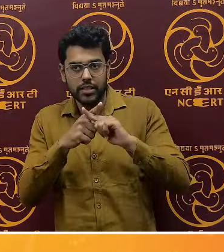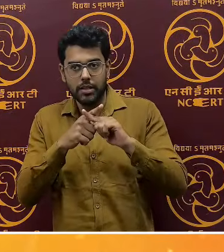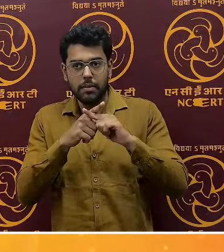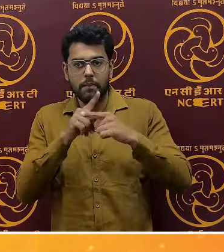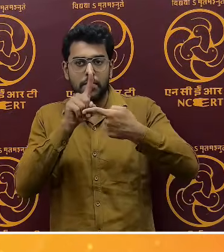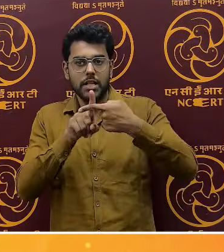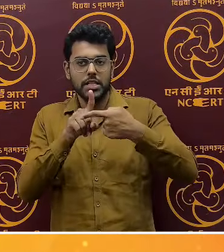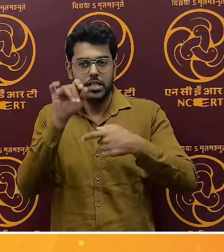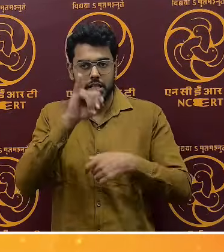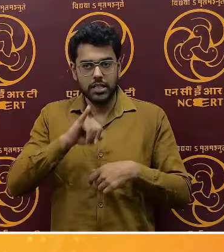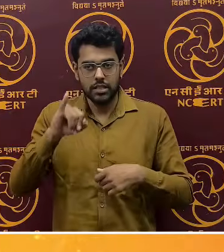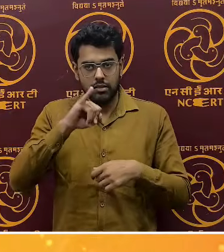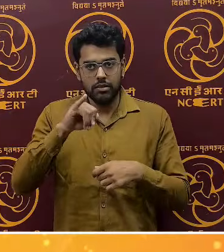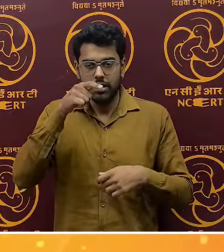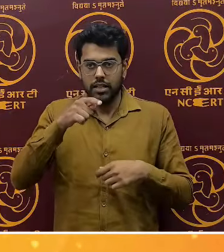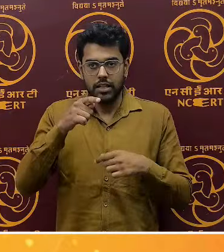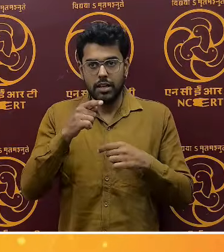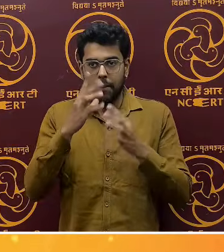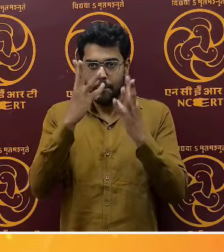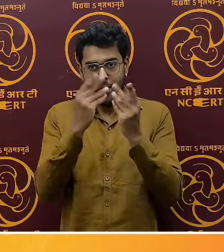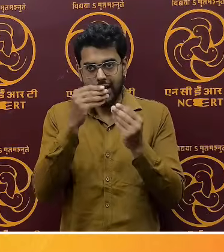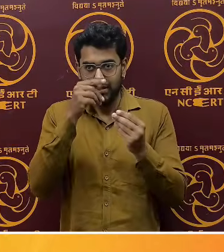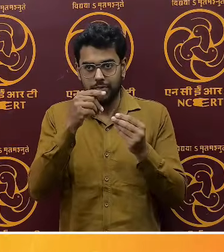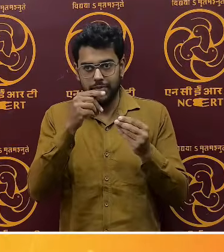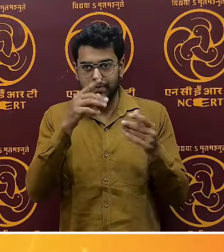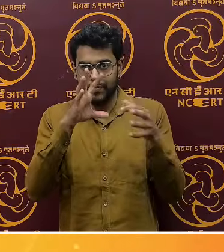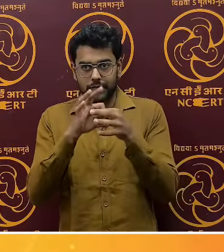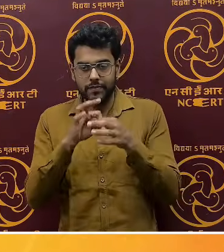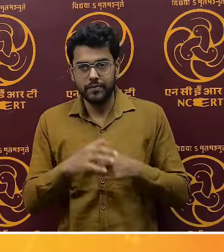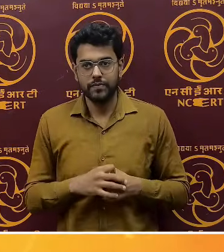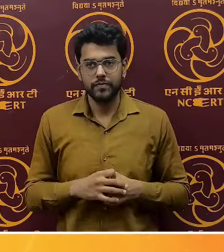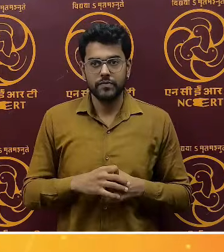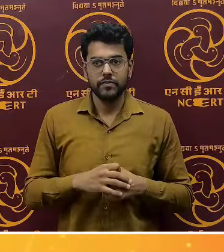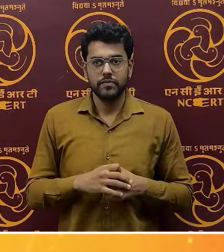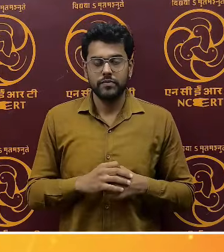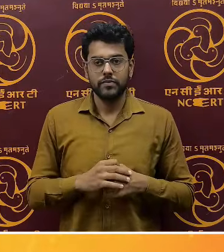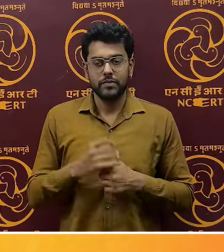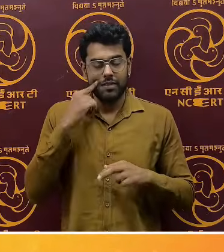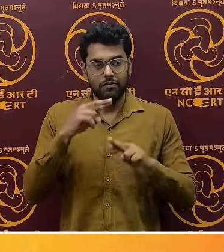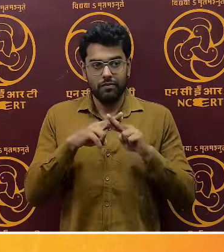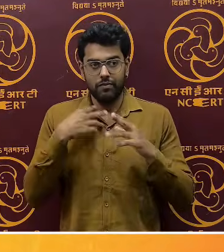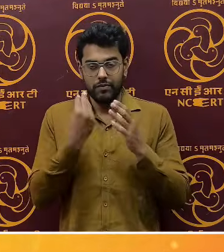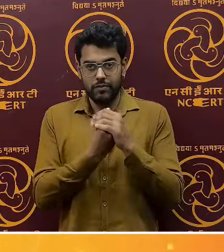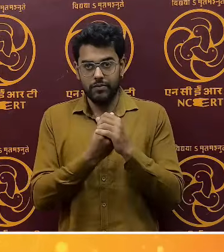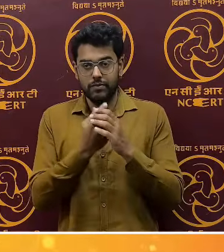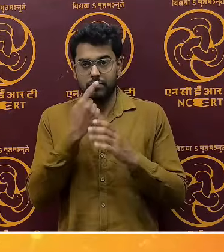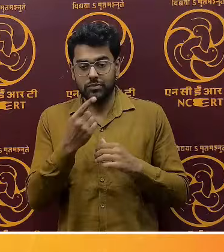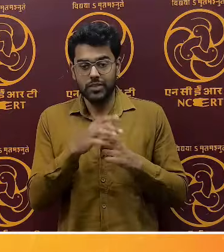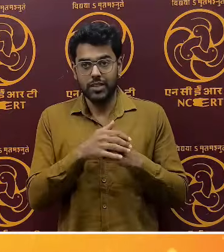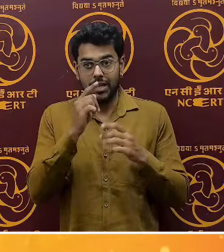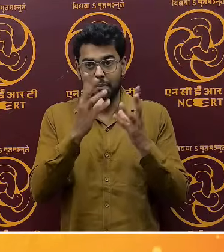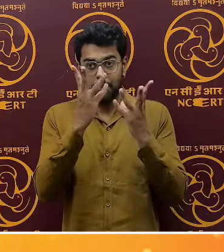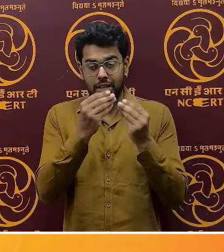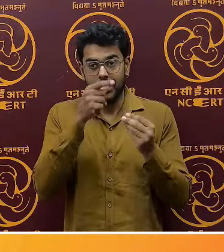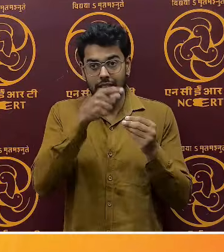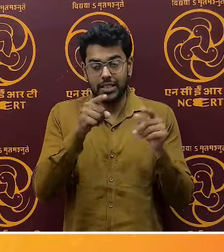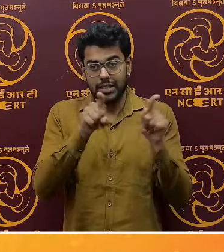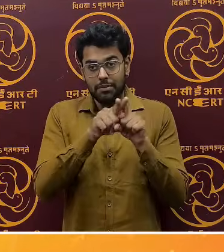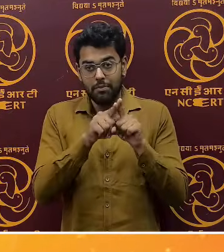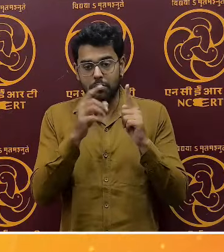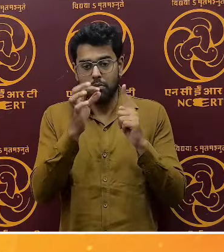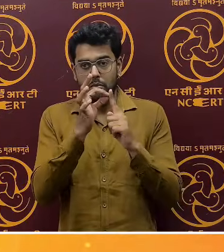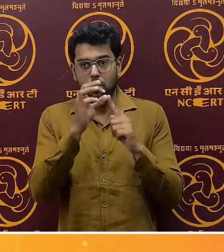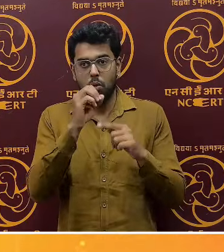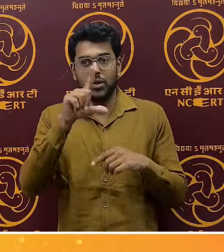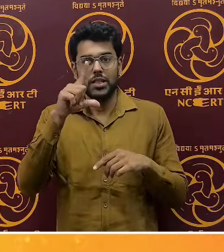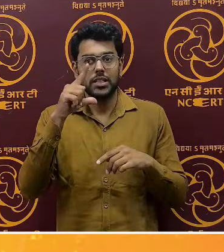6. This is a mathematical expression. Okay, we say a mathematical expression is said to be a polynomial